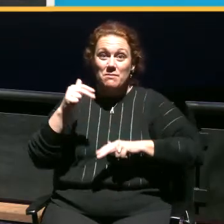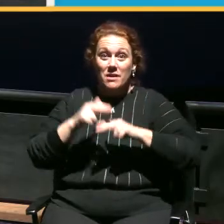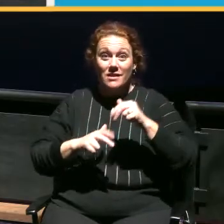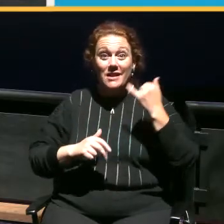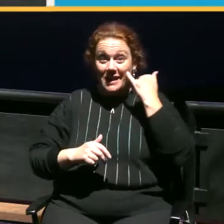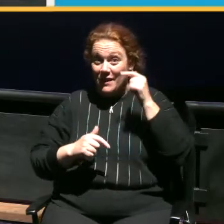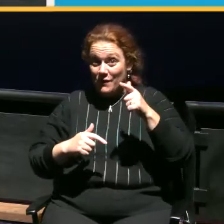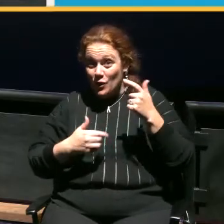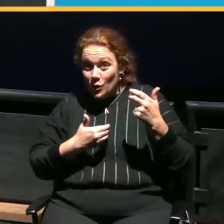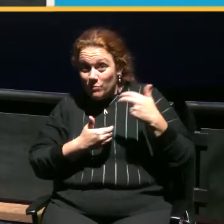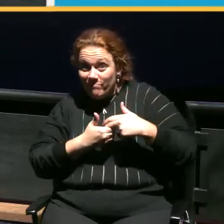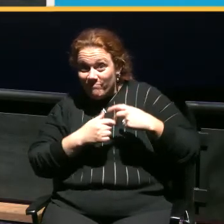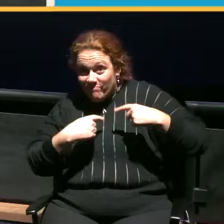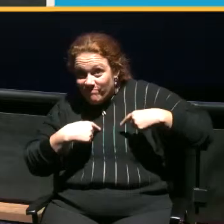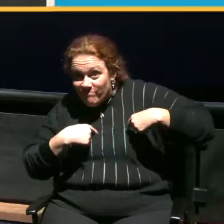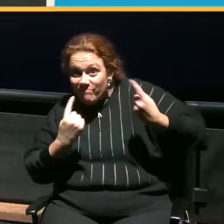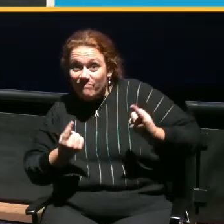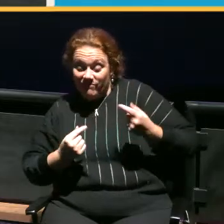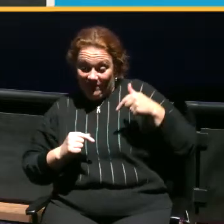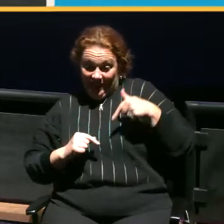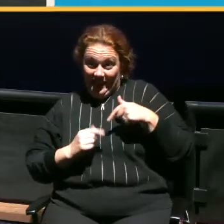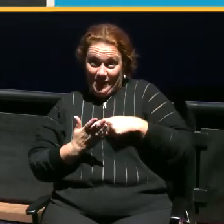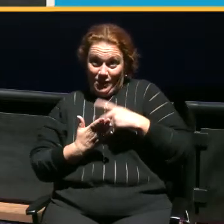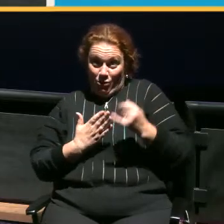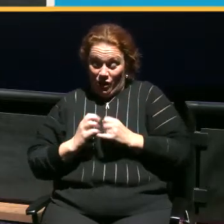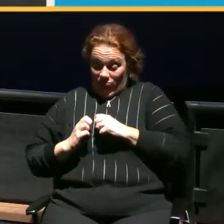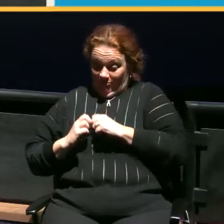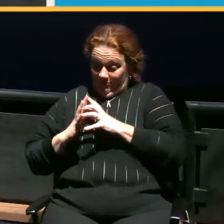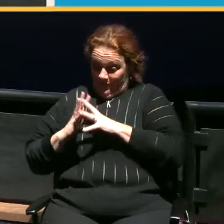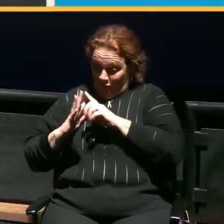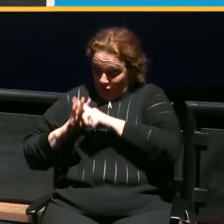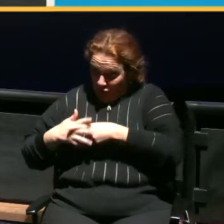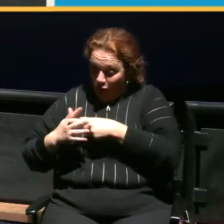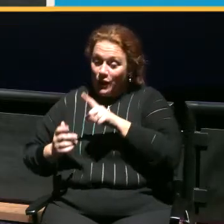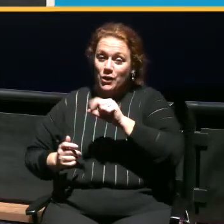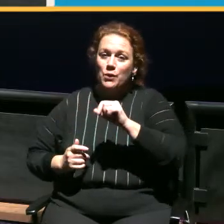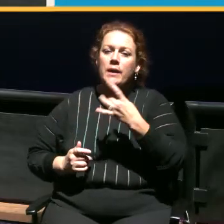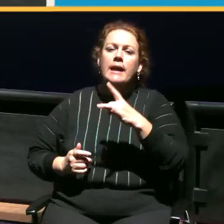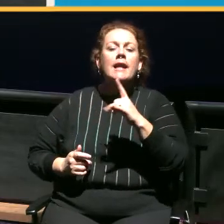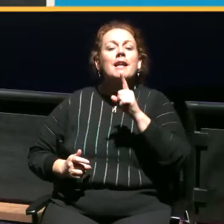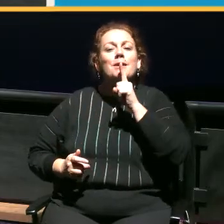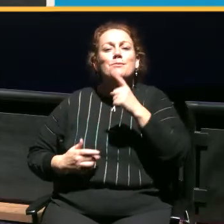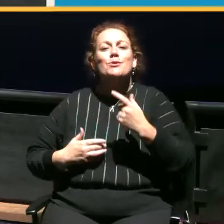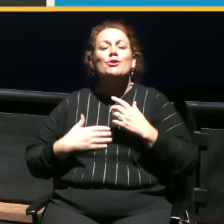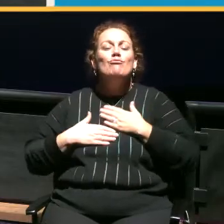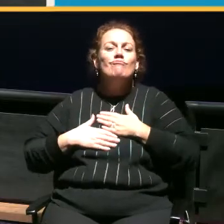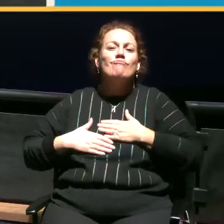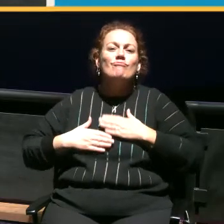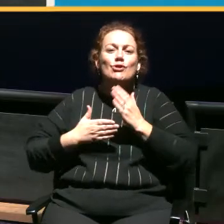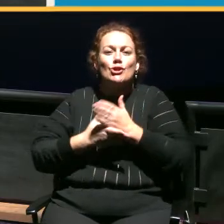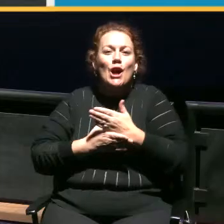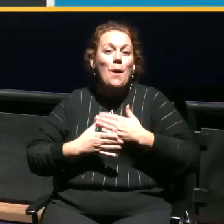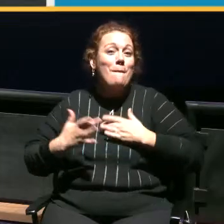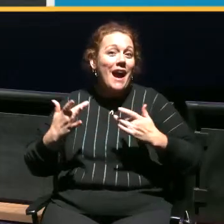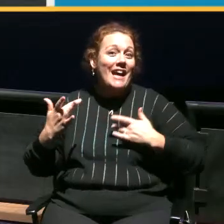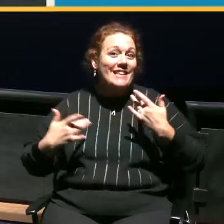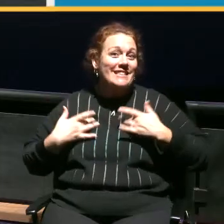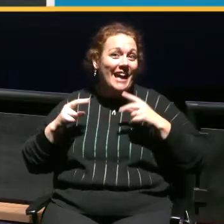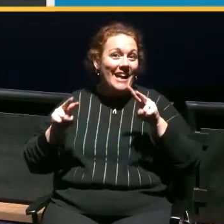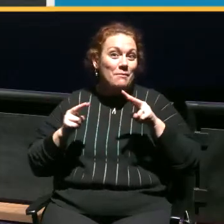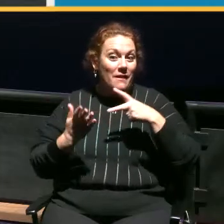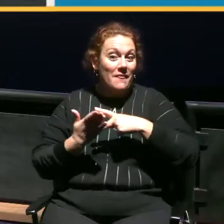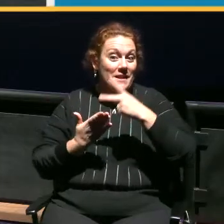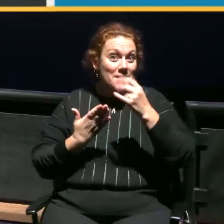since we started this project back in 2018, I'm sure you share my excitement that the project is